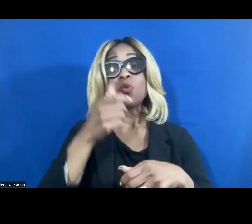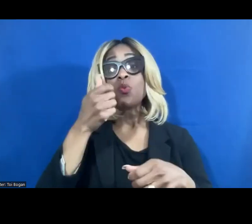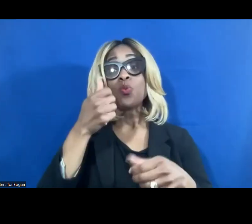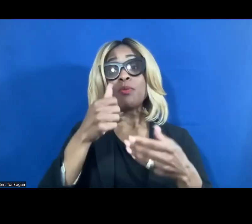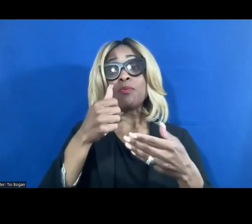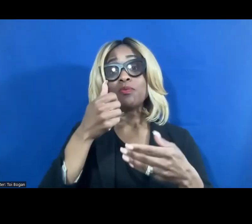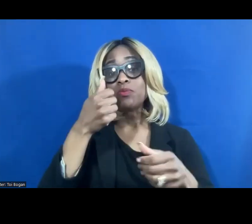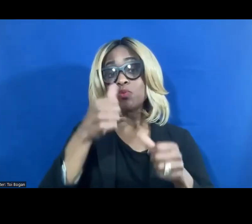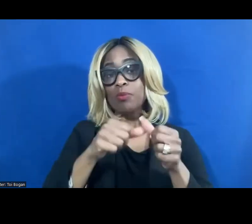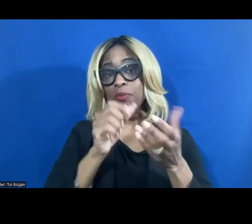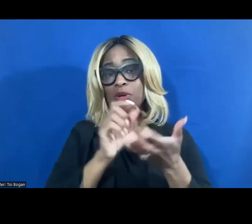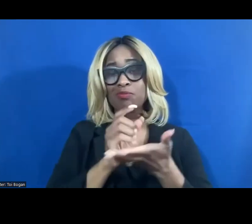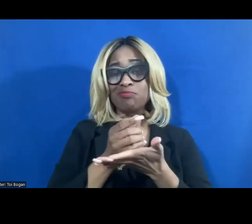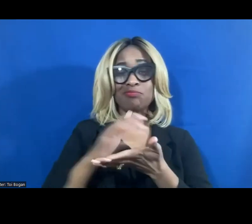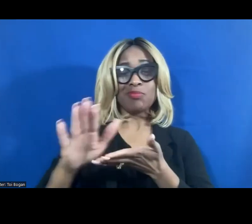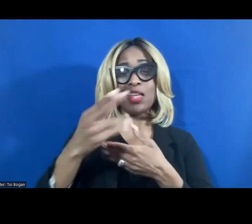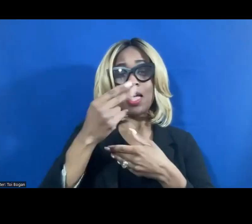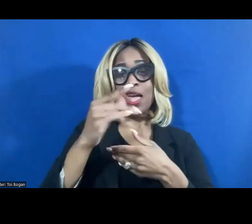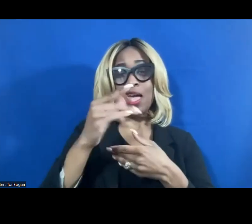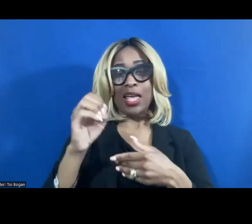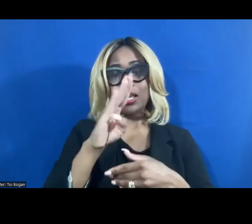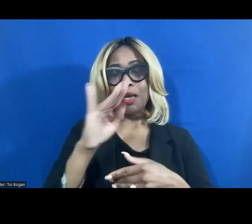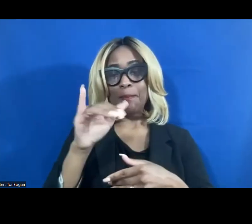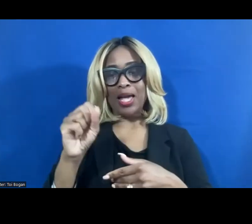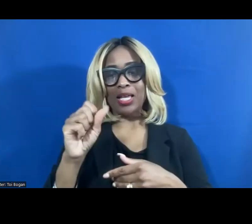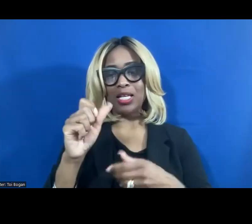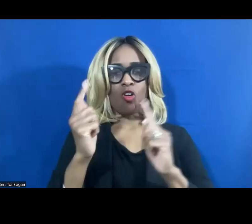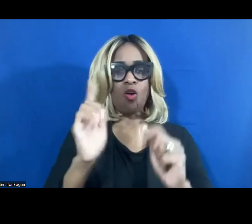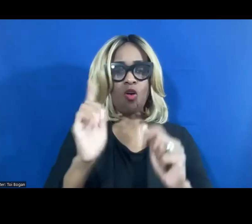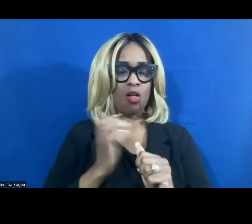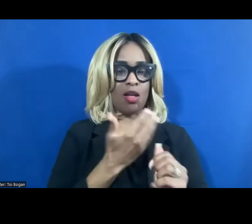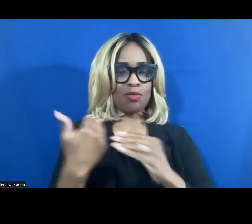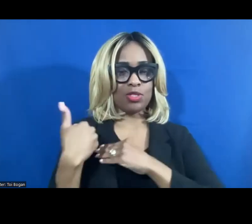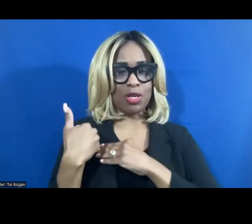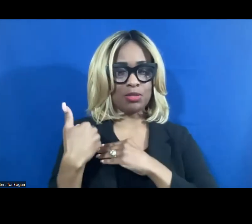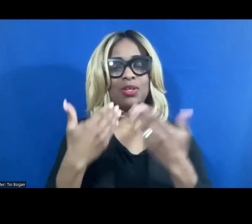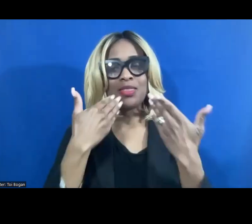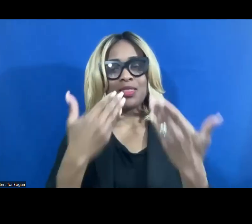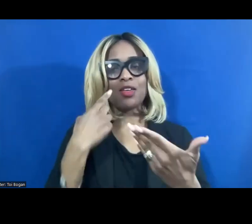bias in our state is the responsibility of all of us. Thank you for joining us today.